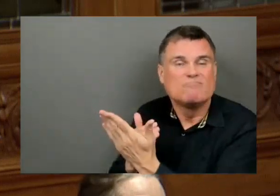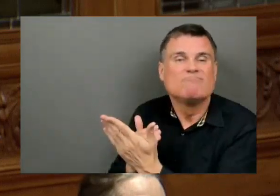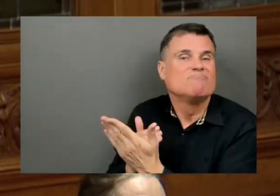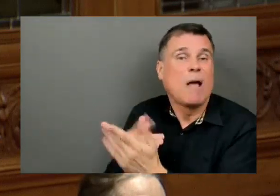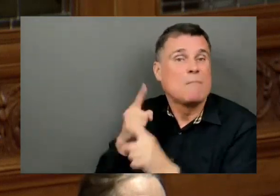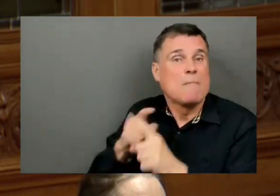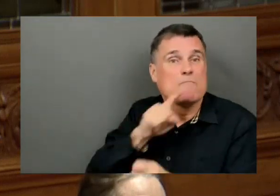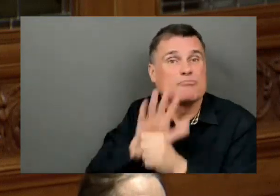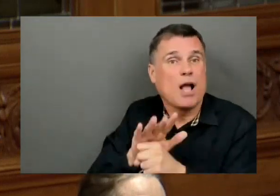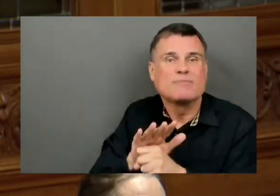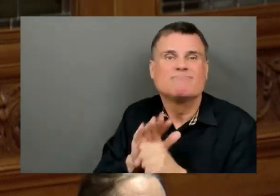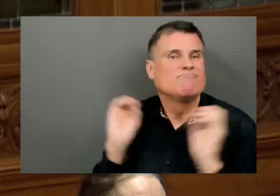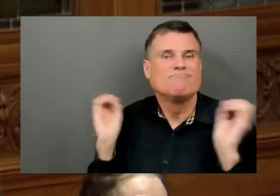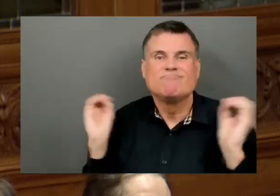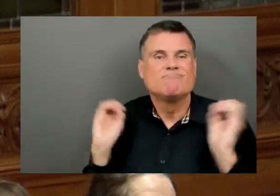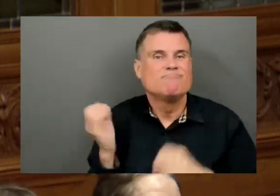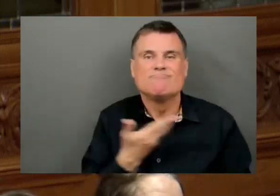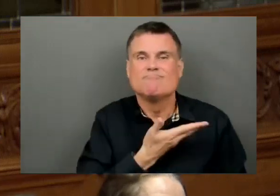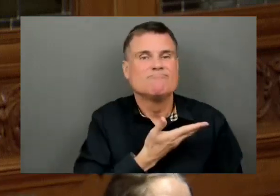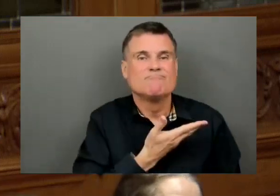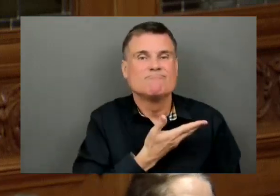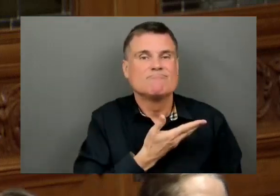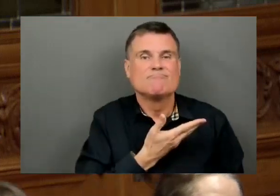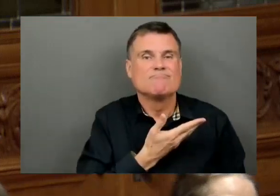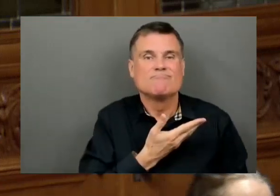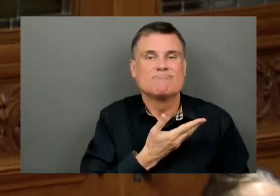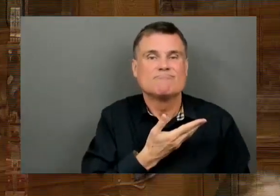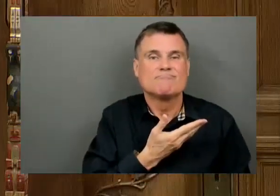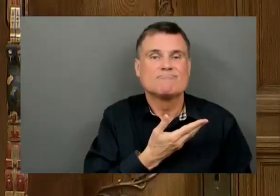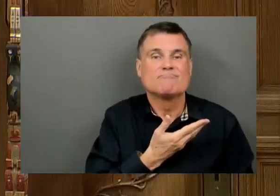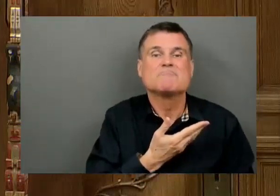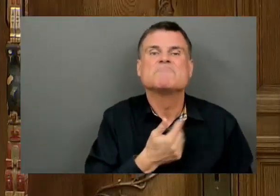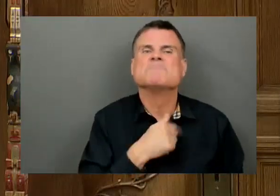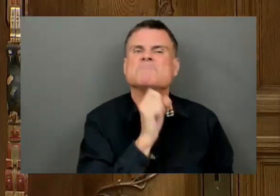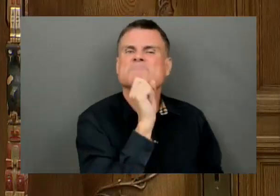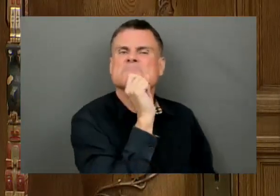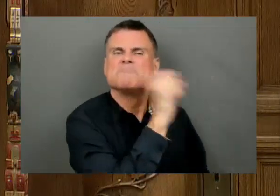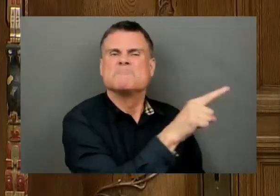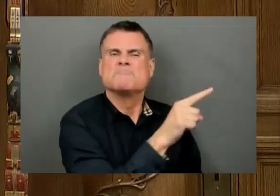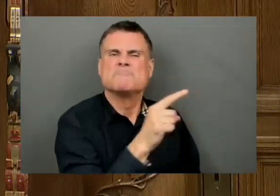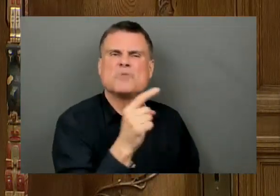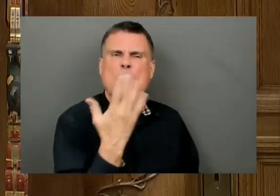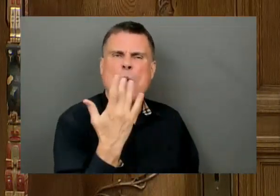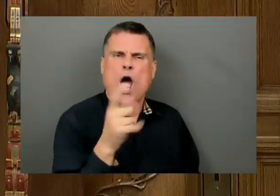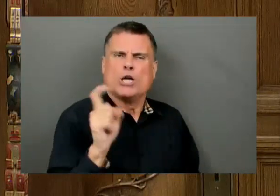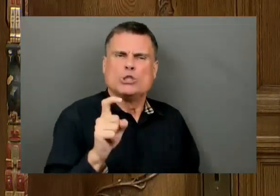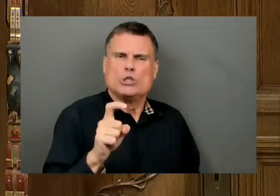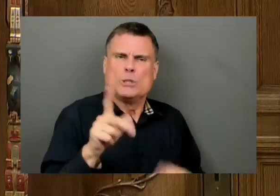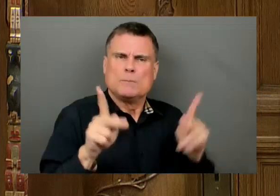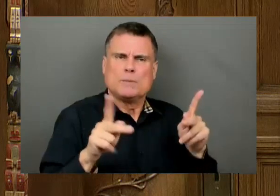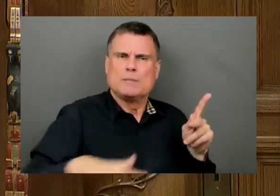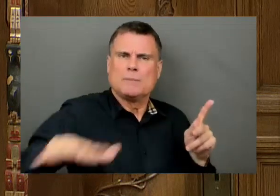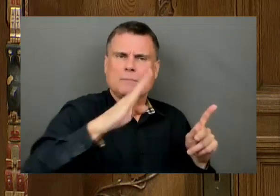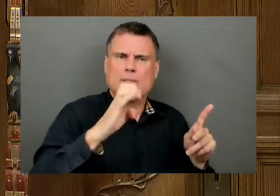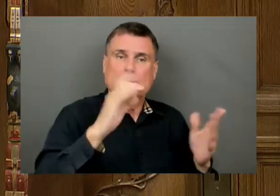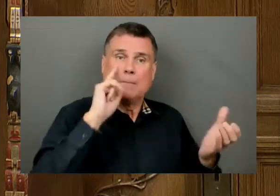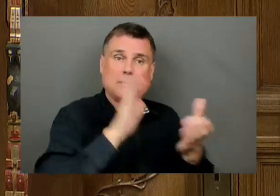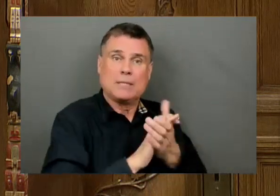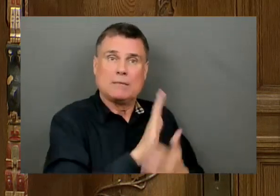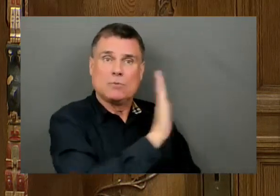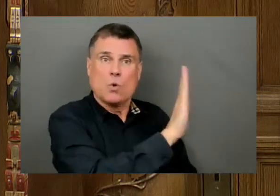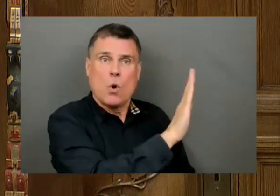comes to protecting old growth trees? Minister of Forests. Thank you, Mr.